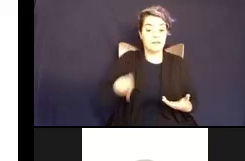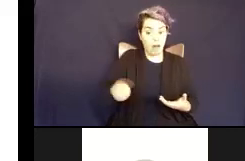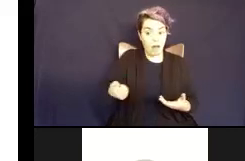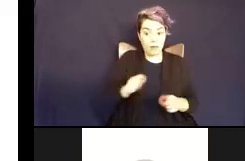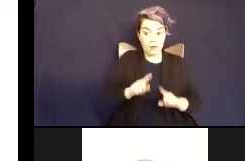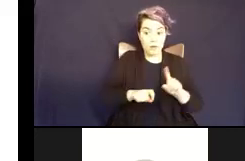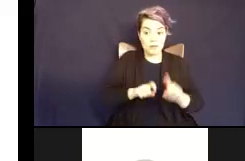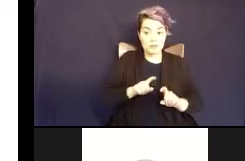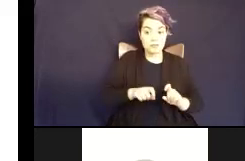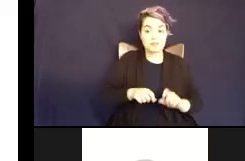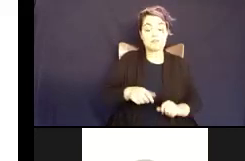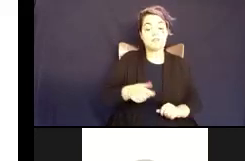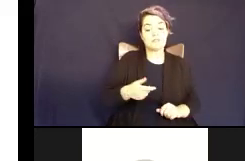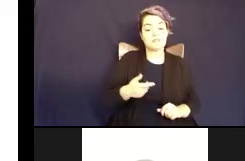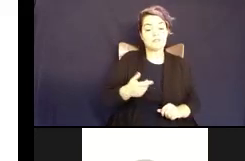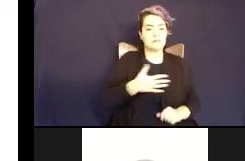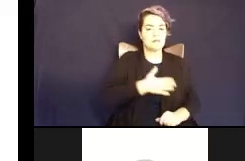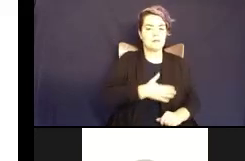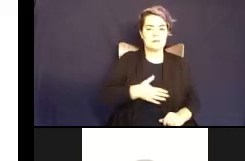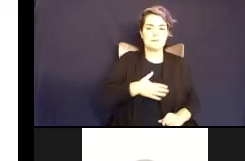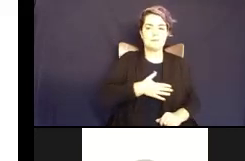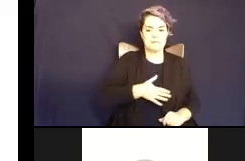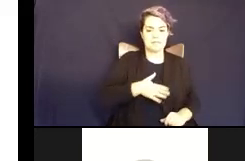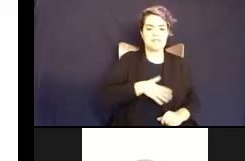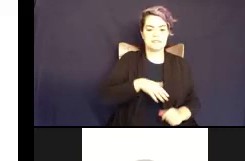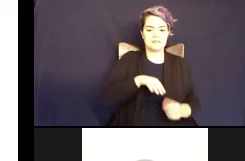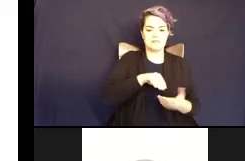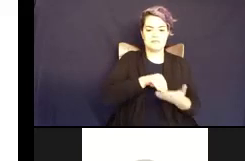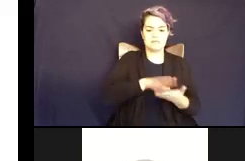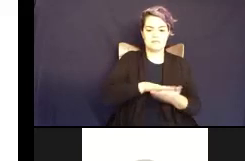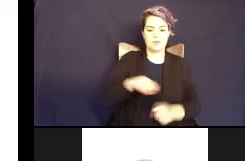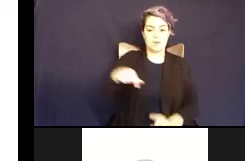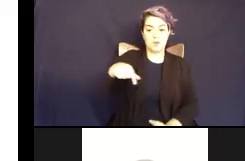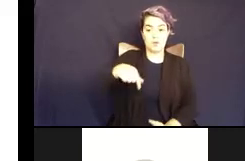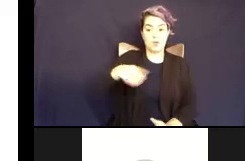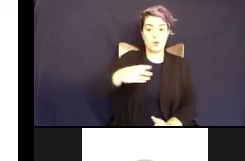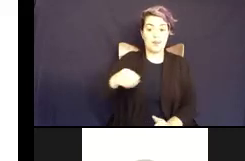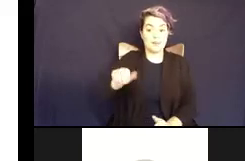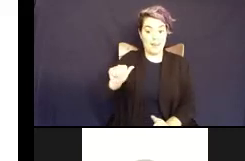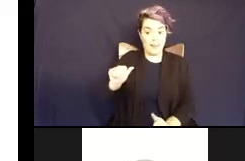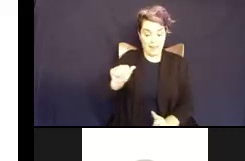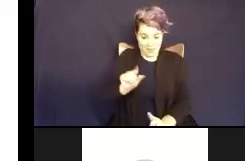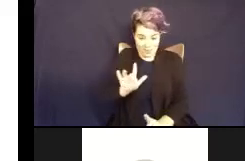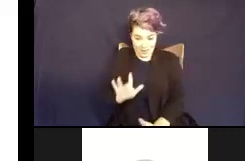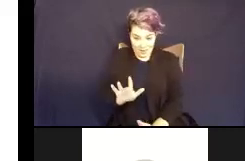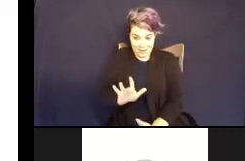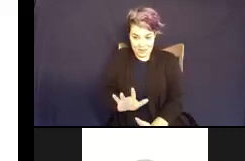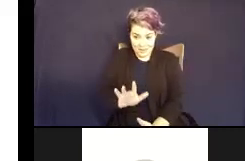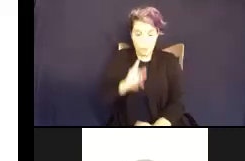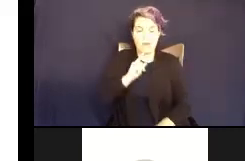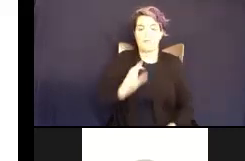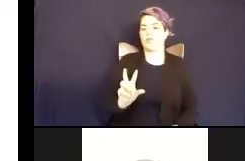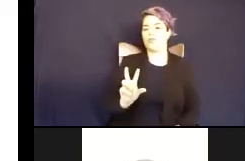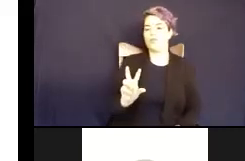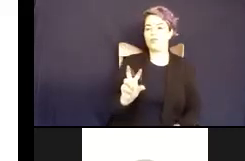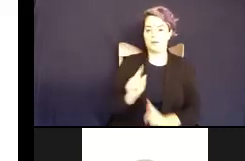the Q&A. If you have questions, please put them in the Q&A and I will read the questions as they come through. We currently have 30 minutes. The